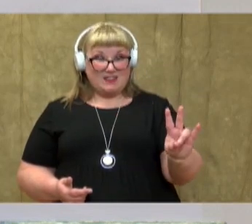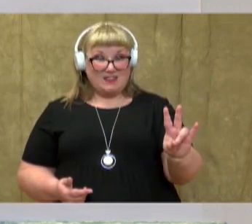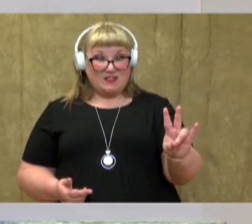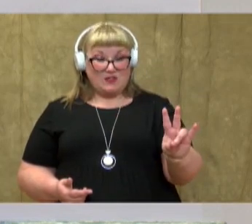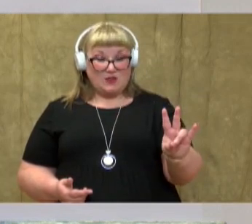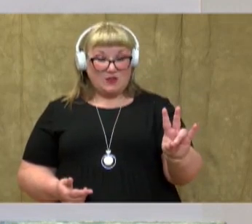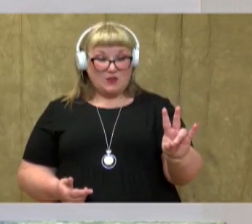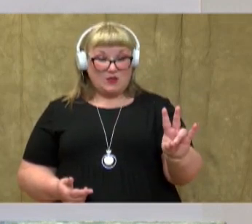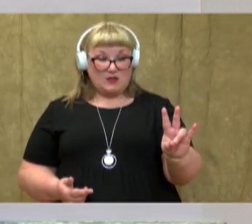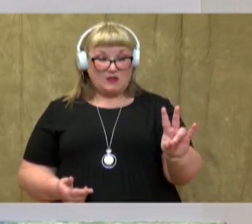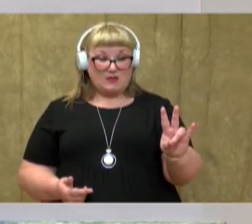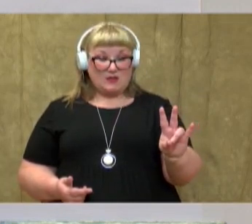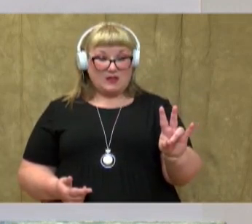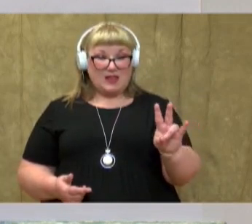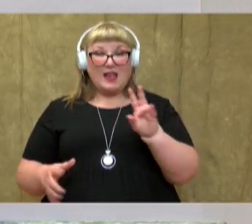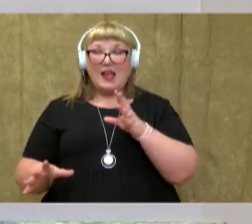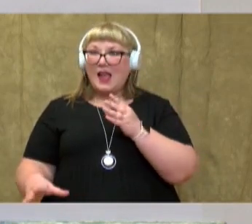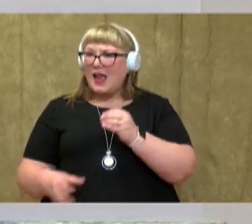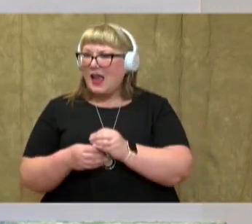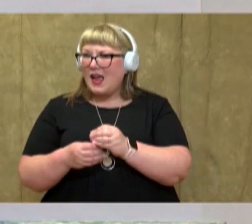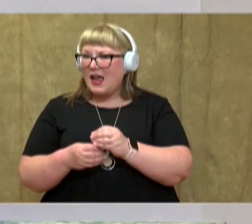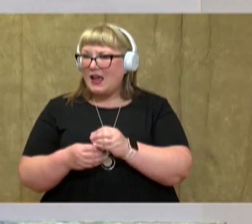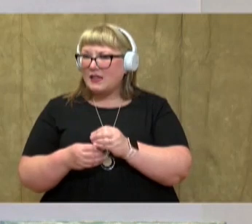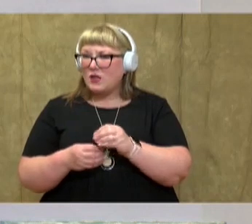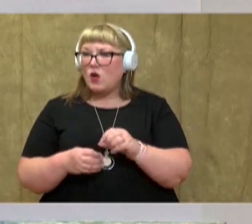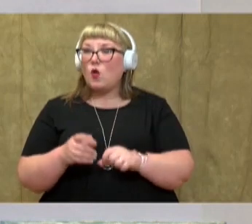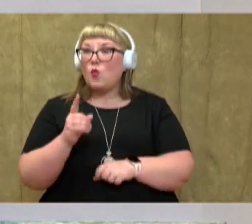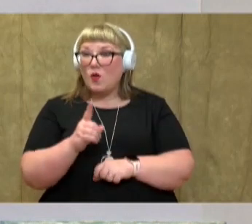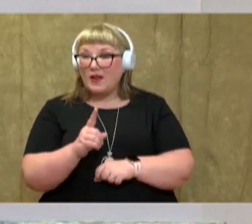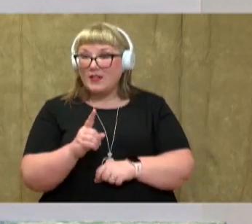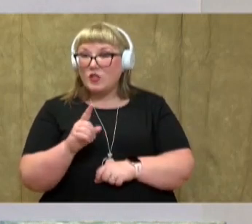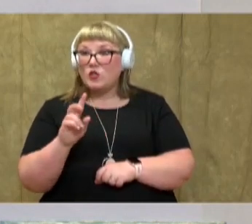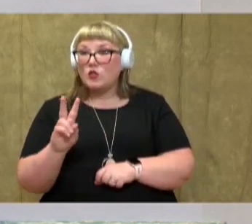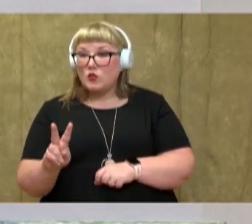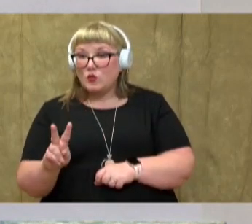7 in the blue. How many in the green?